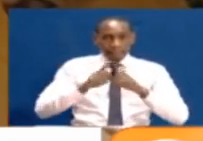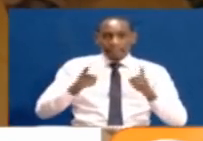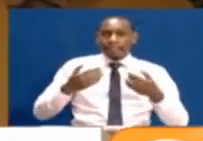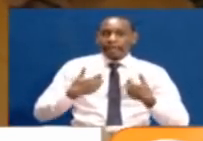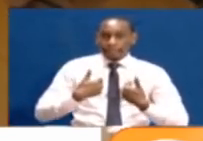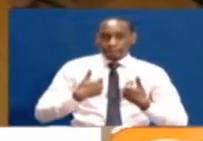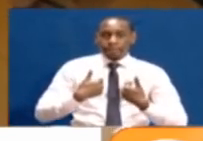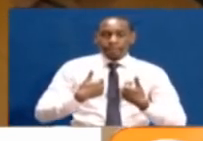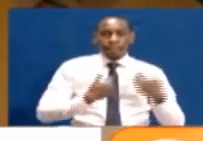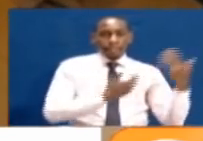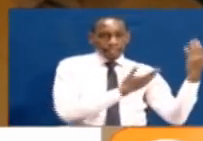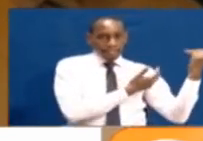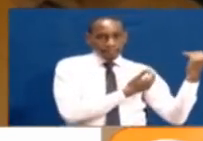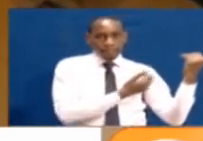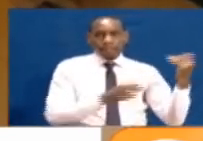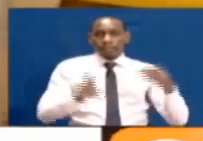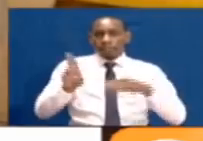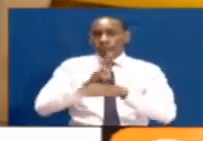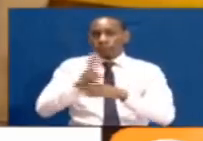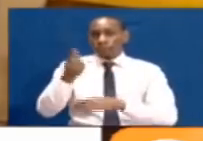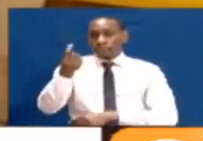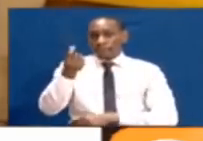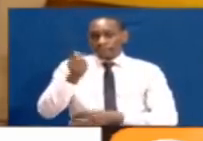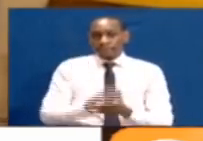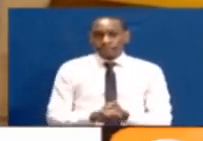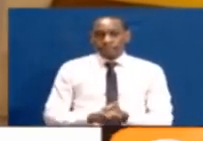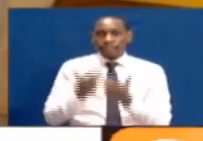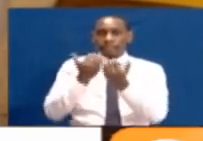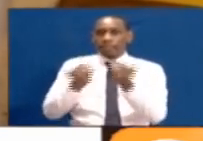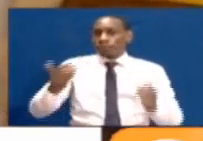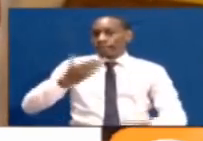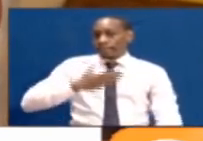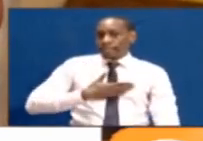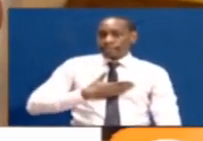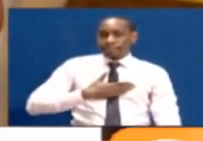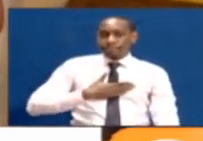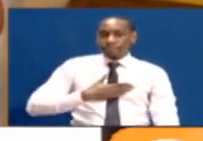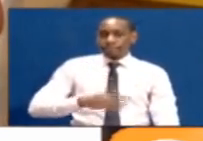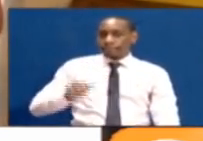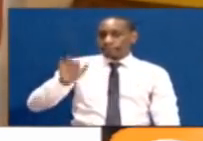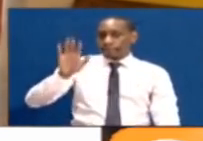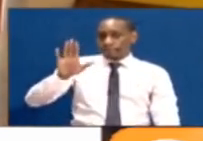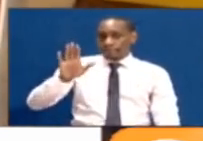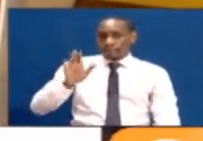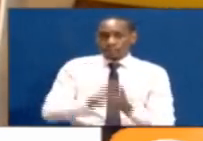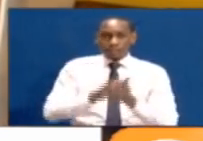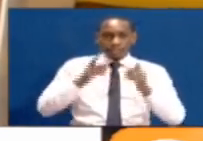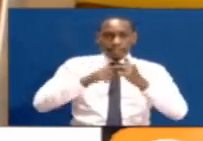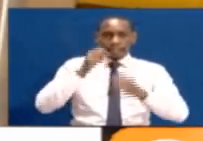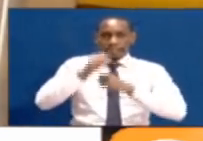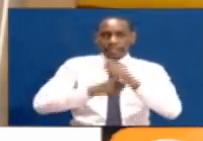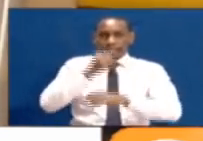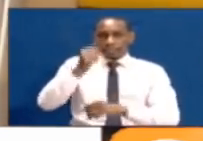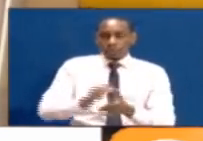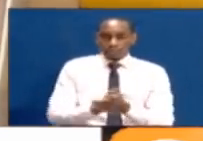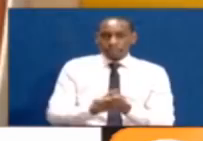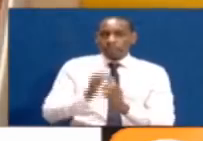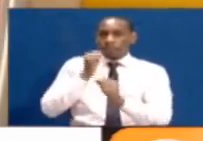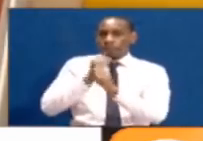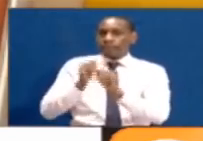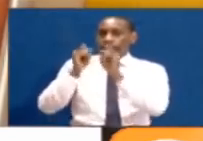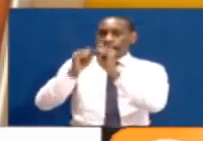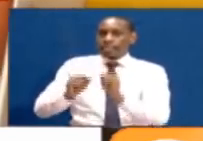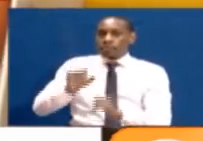some unexpected expenses. My kids, they are 5 and 6 years old, so they are doing the new